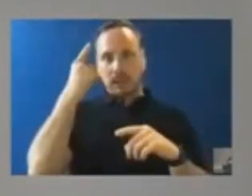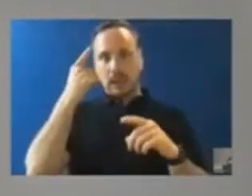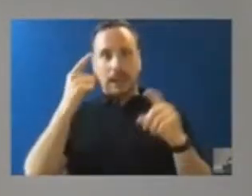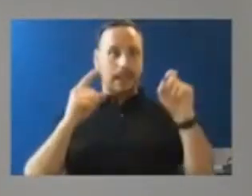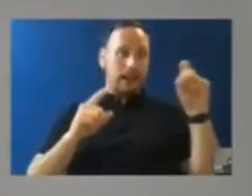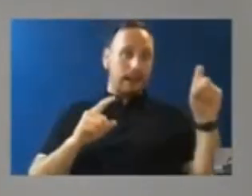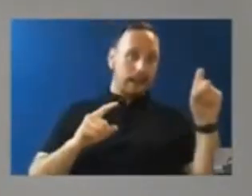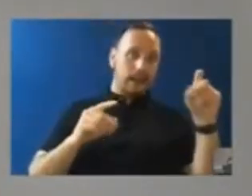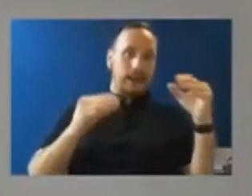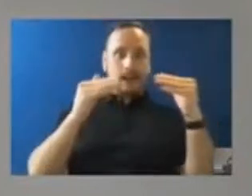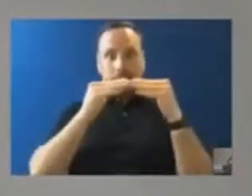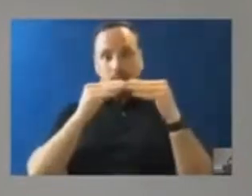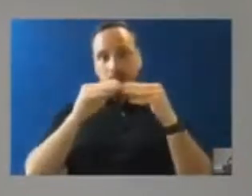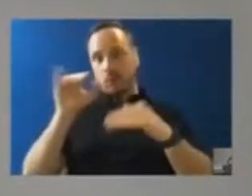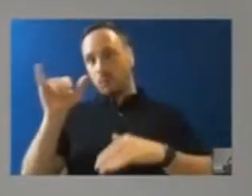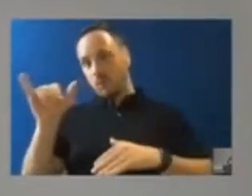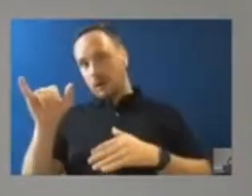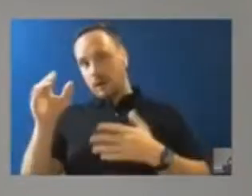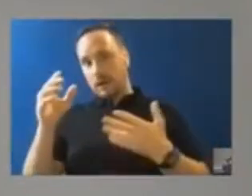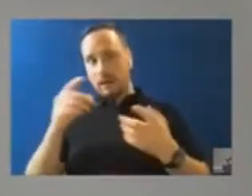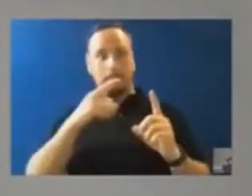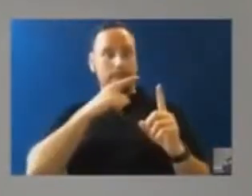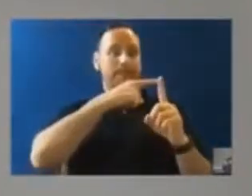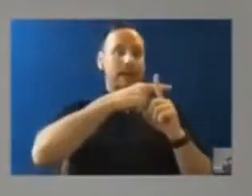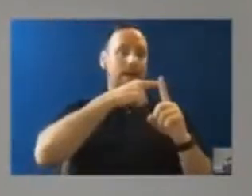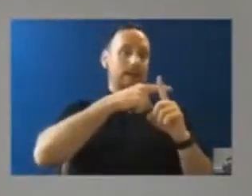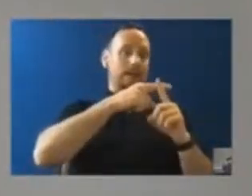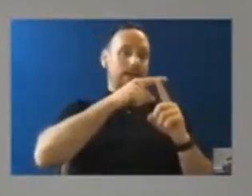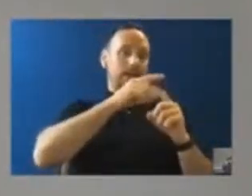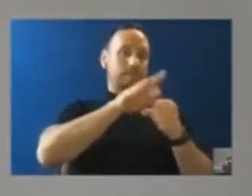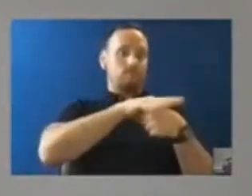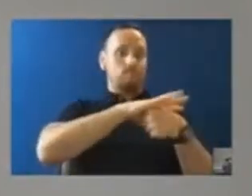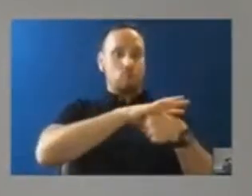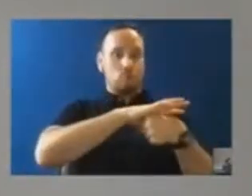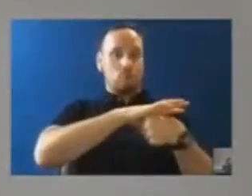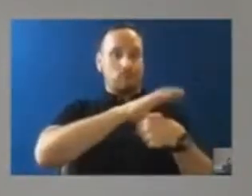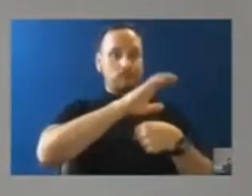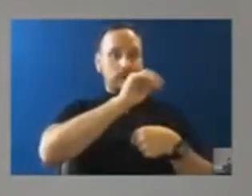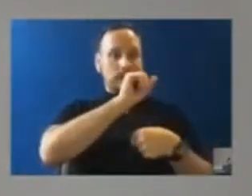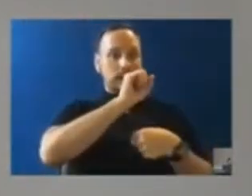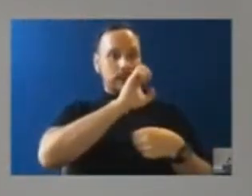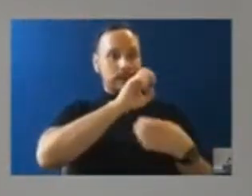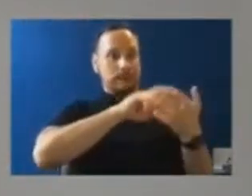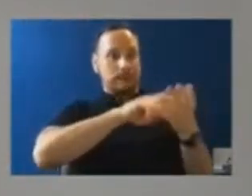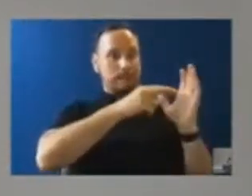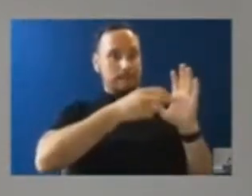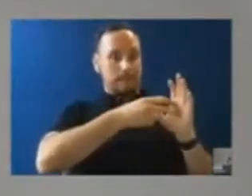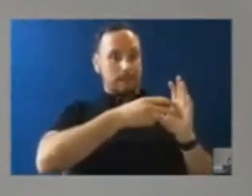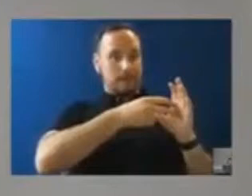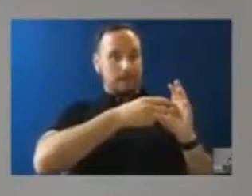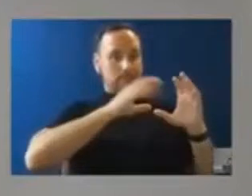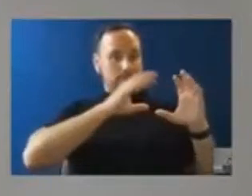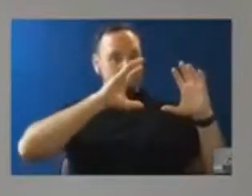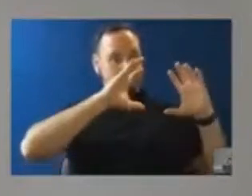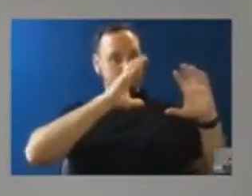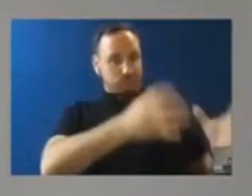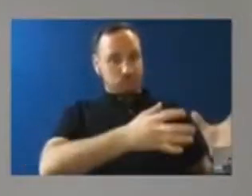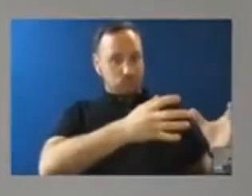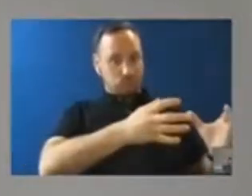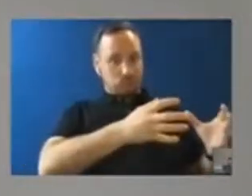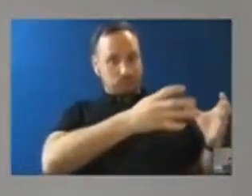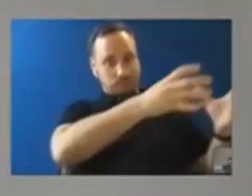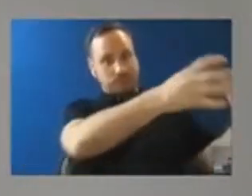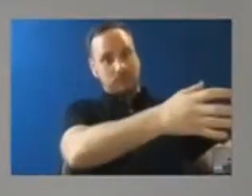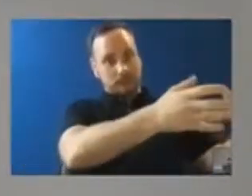particular positive case doesn't always mean that a group of students or a group of adults would be quarantined. It's